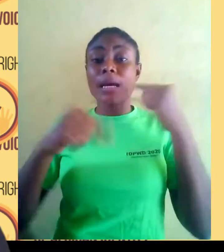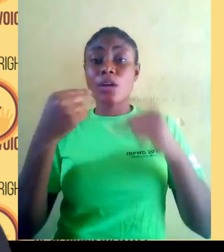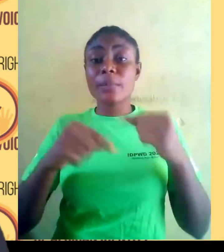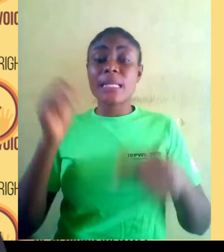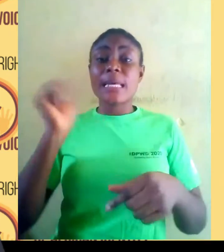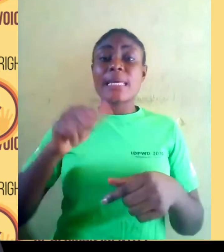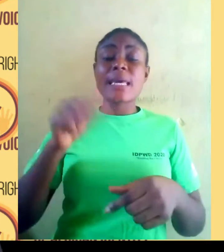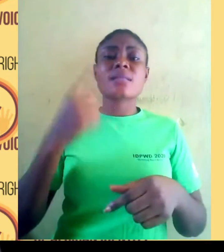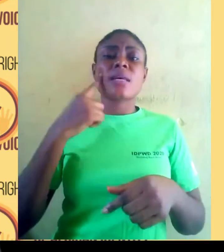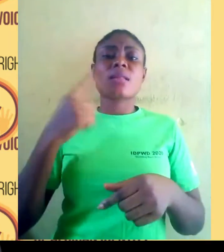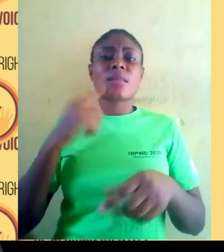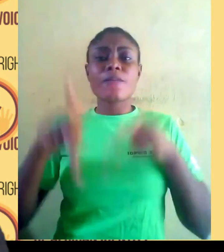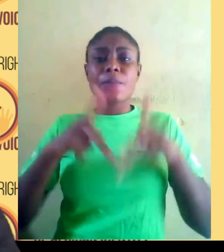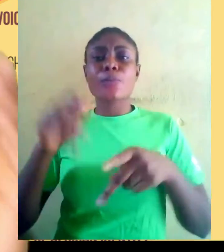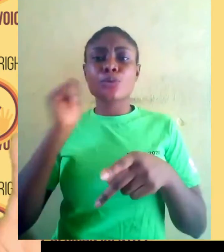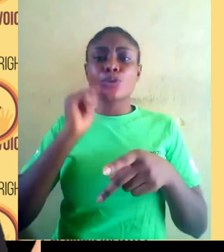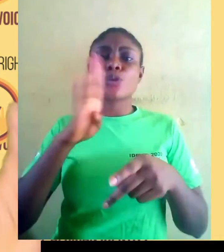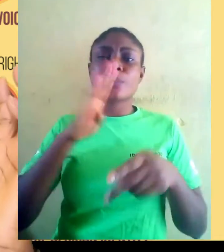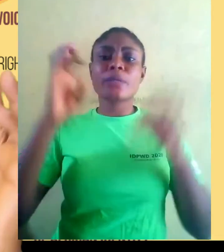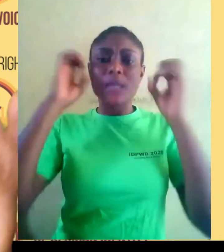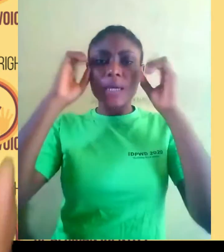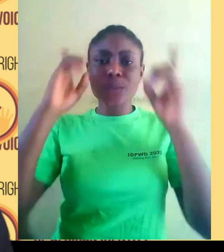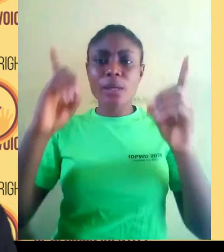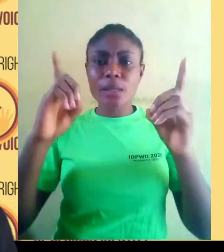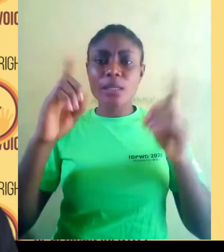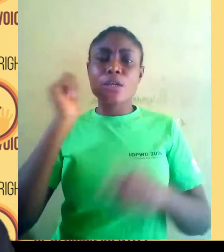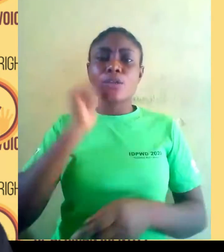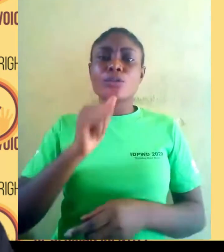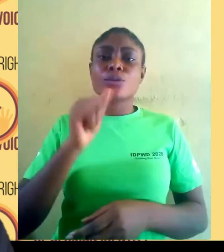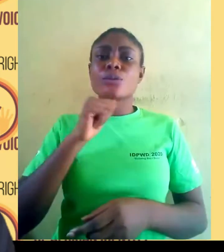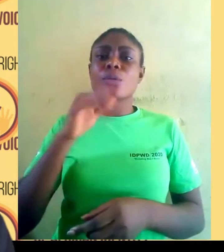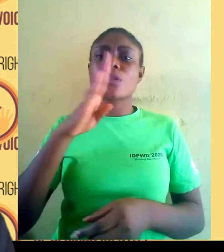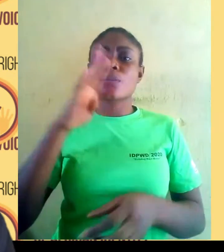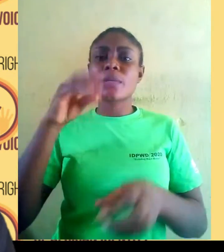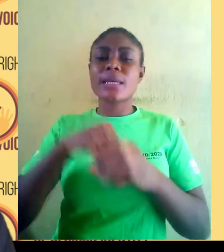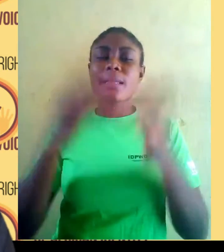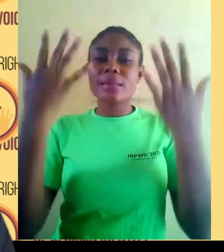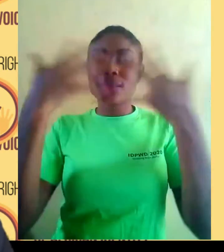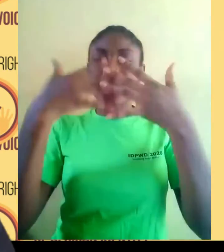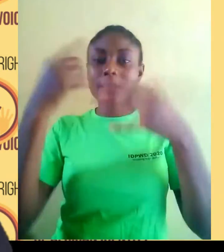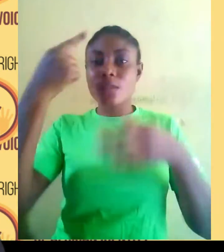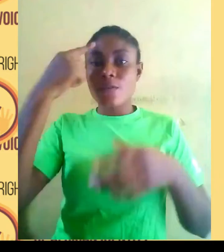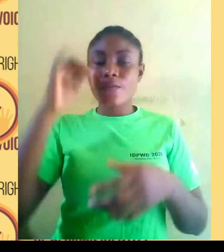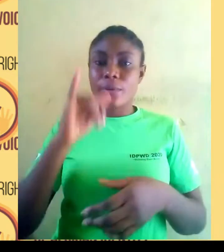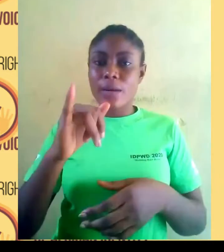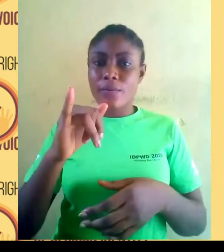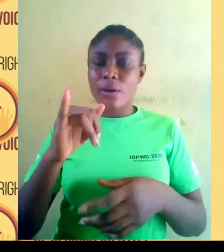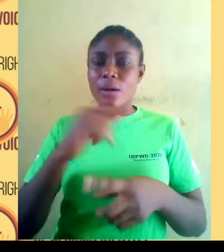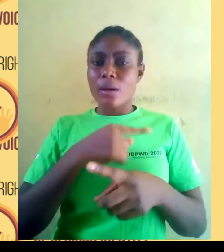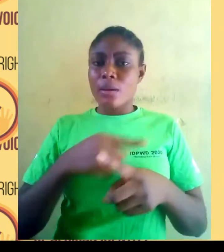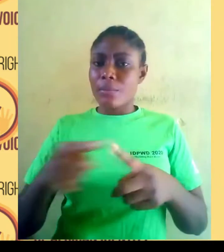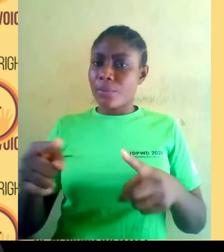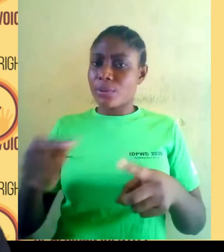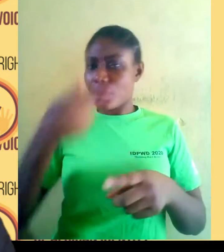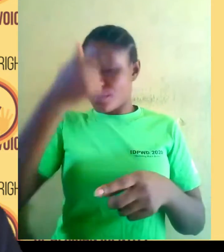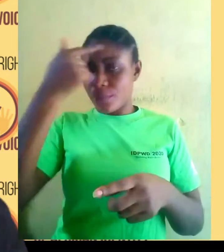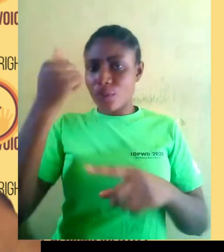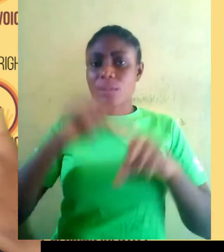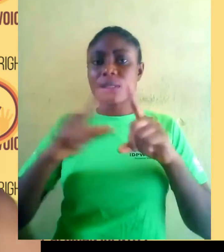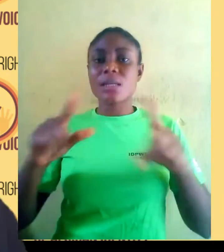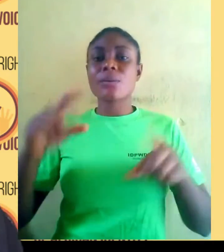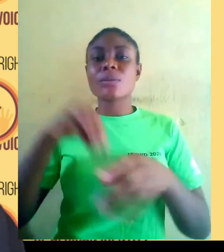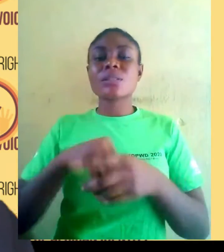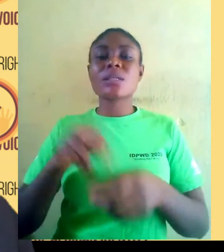people should be educated. They shouldn't have been in darkness forever. And because the sign language in use